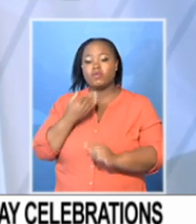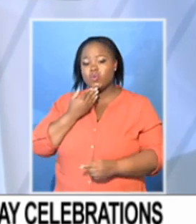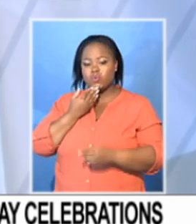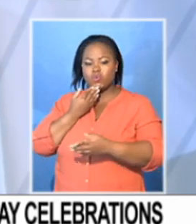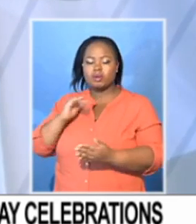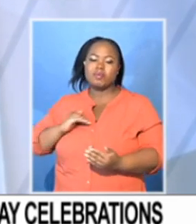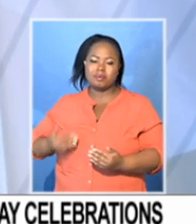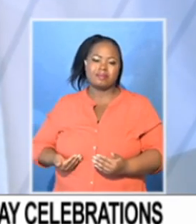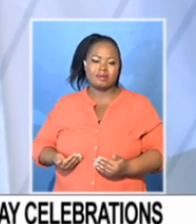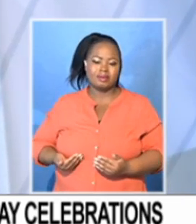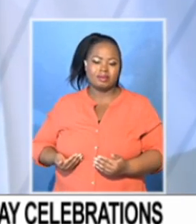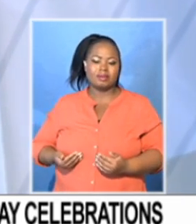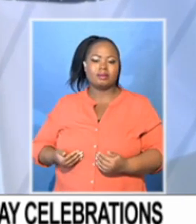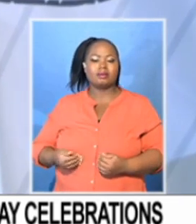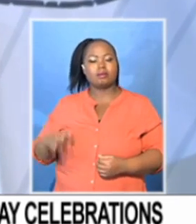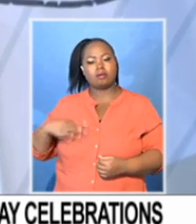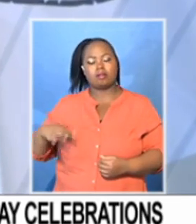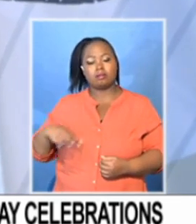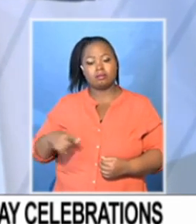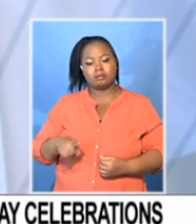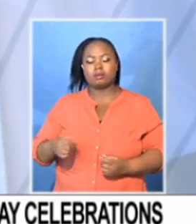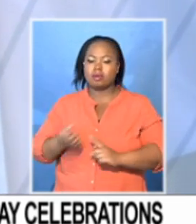directed towards women and girls.